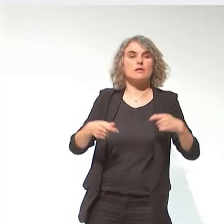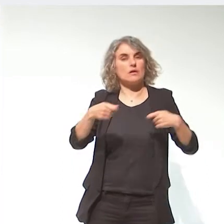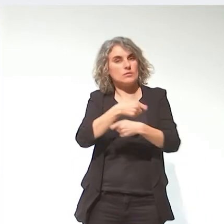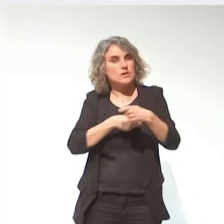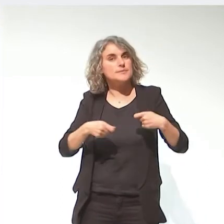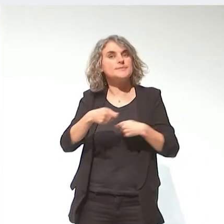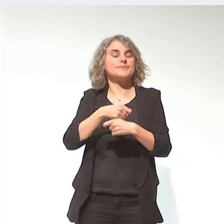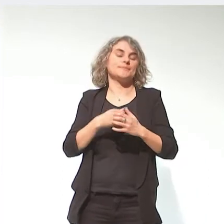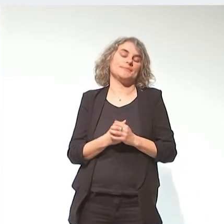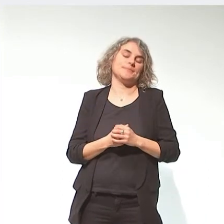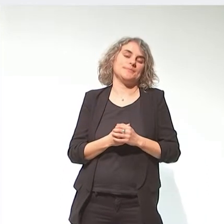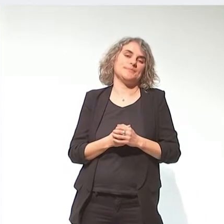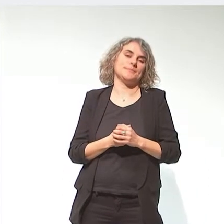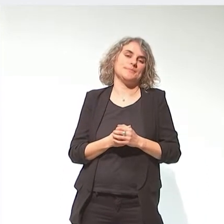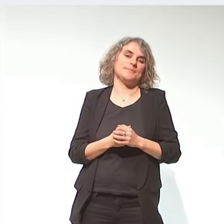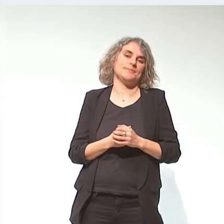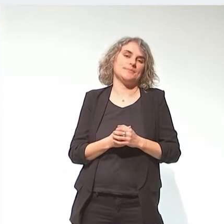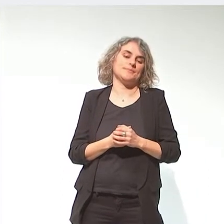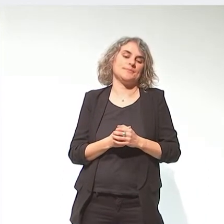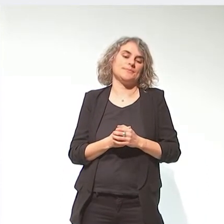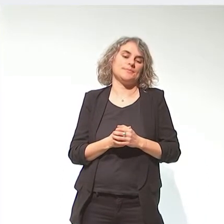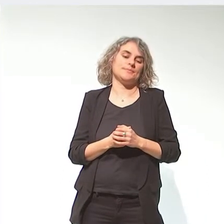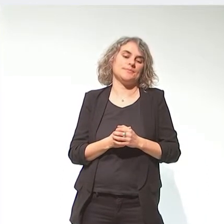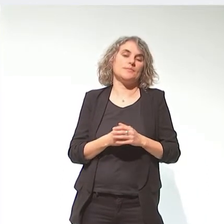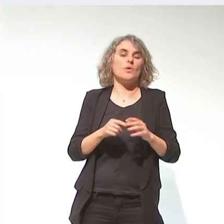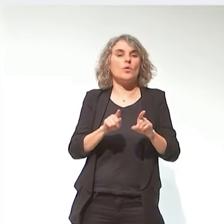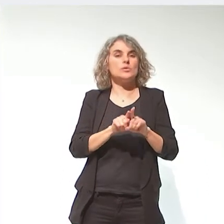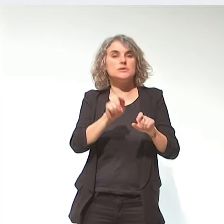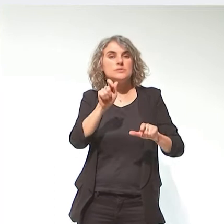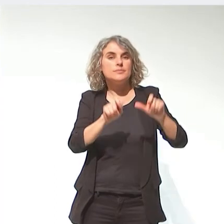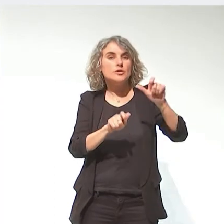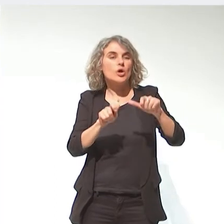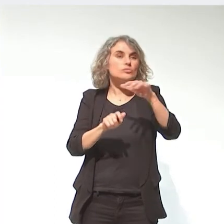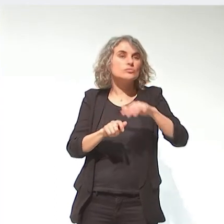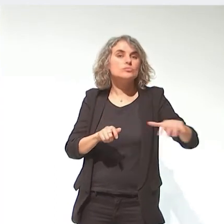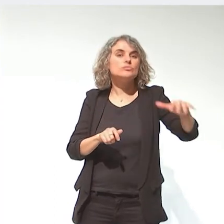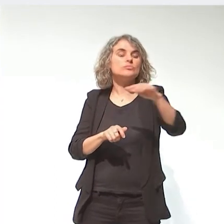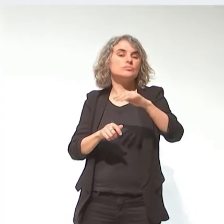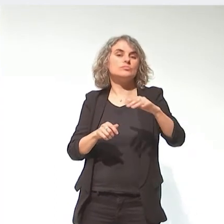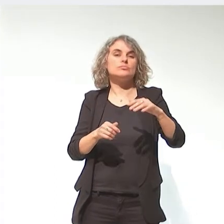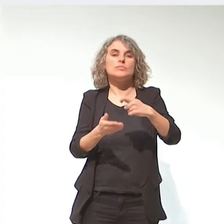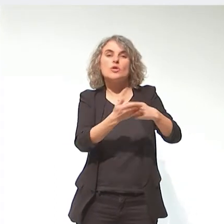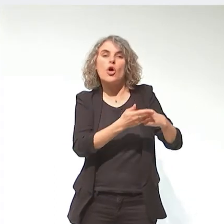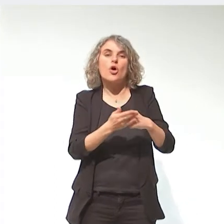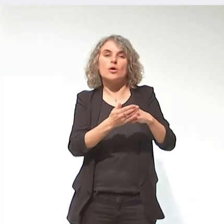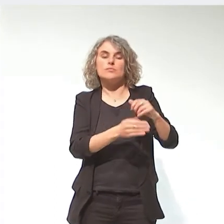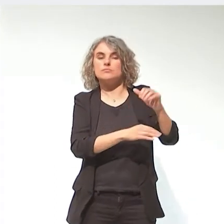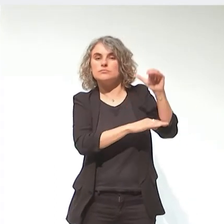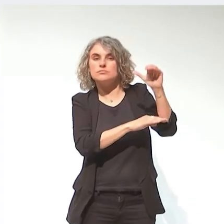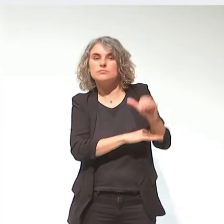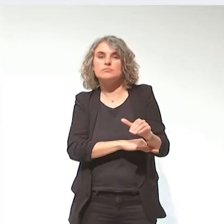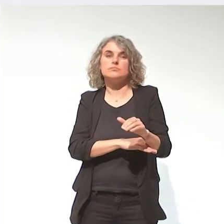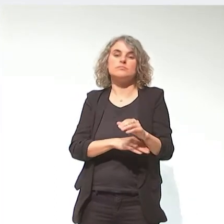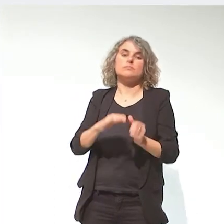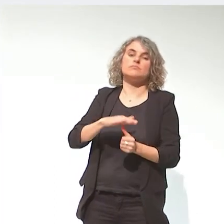state consumer rights protection authority and justice ministry, Bank of Lithuania as well, and Lithuanian Radio